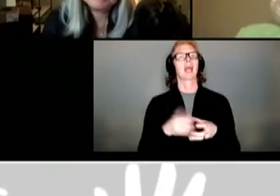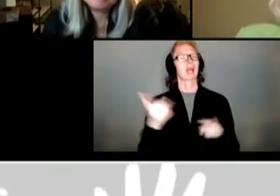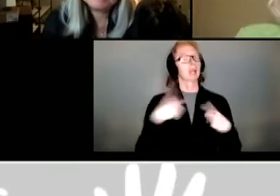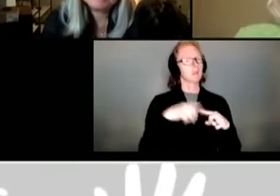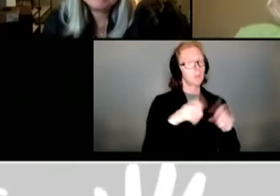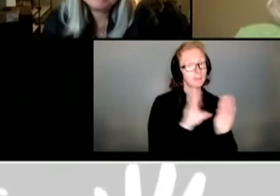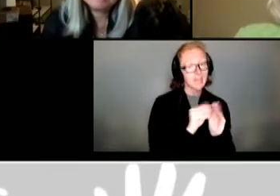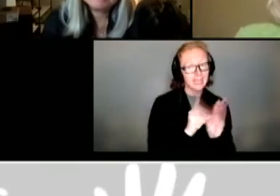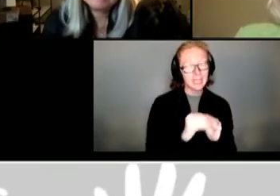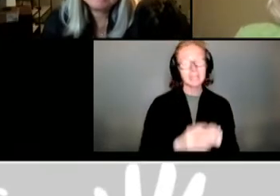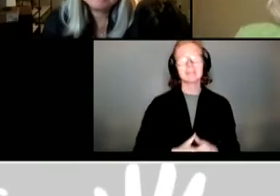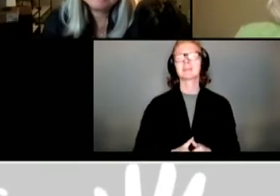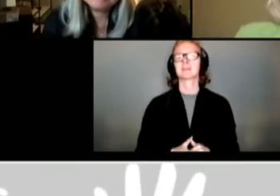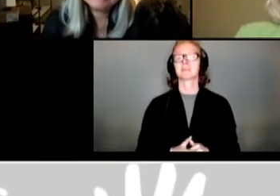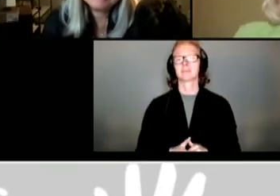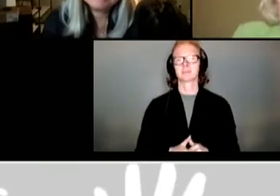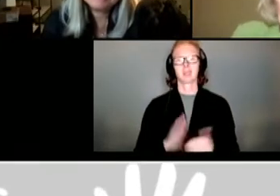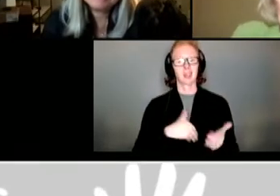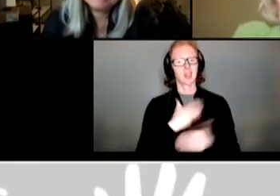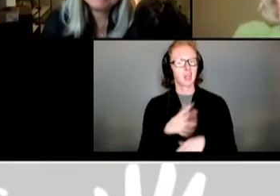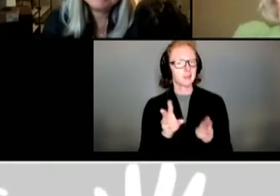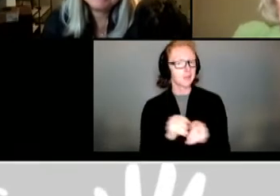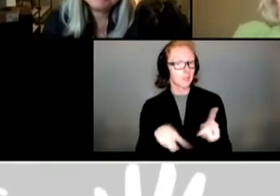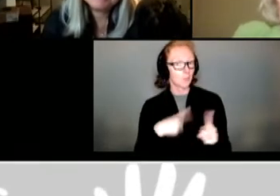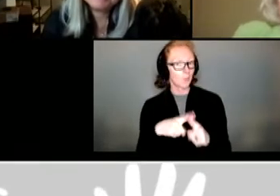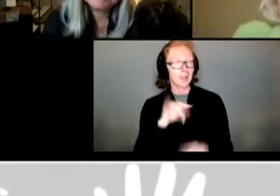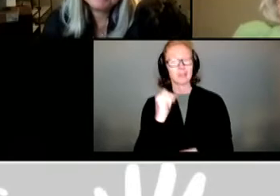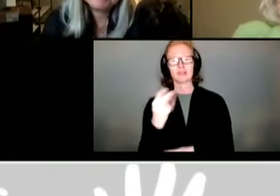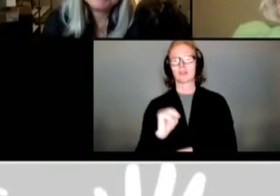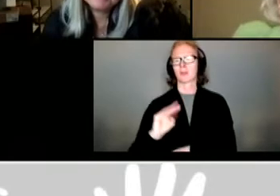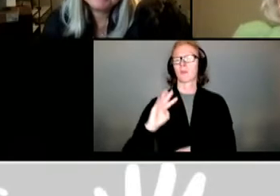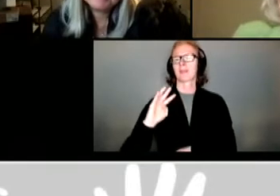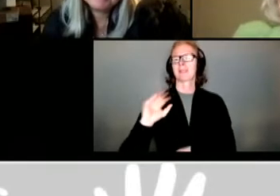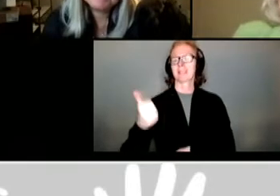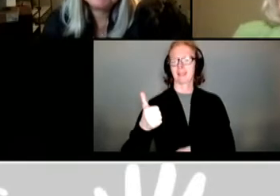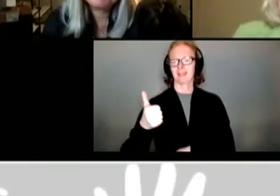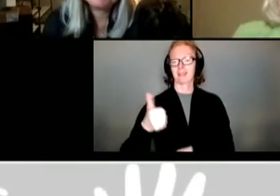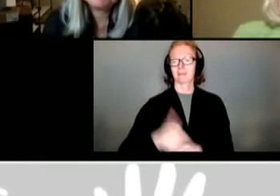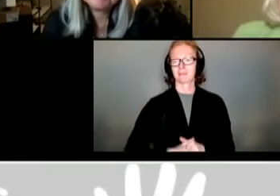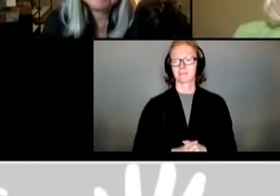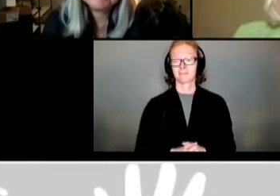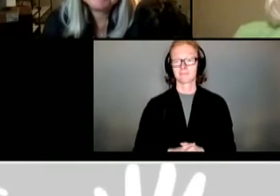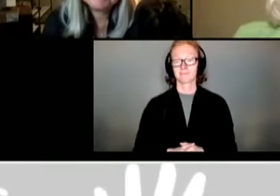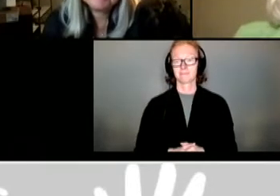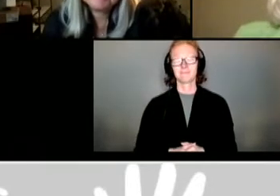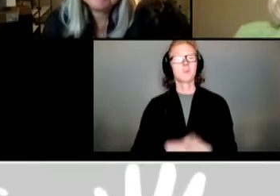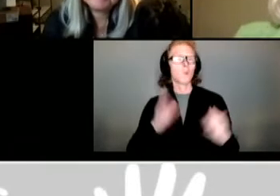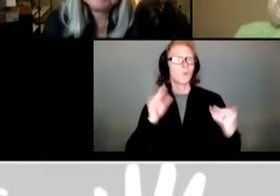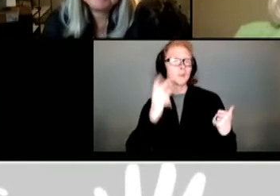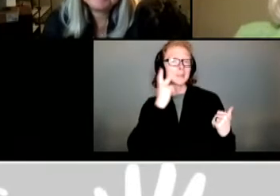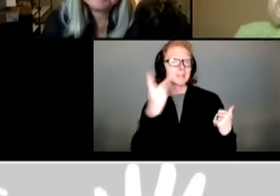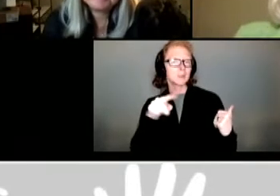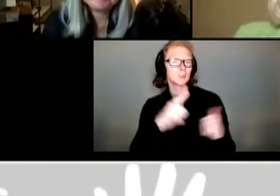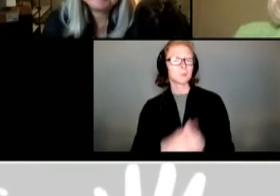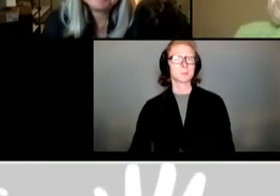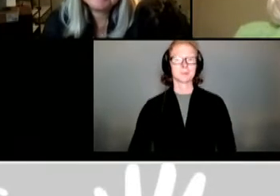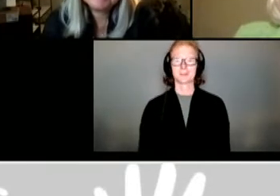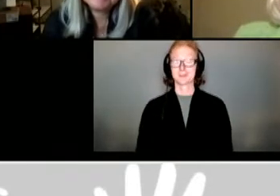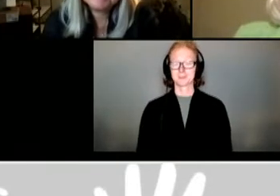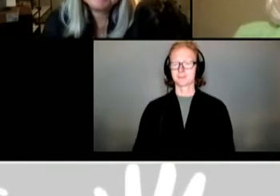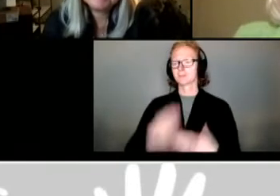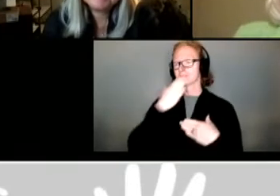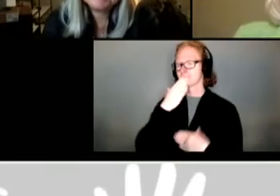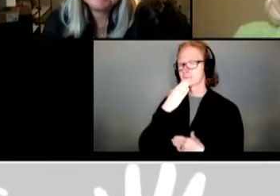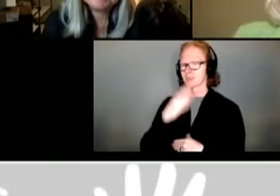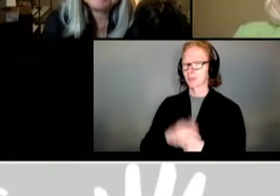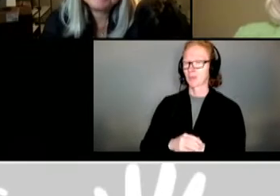said before, our next meeting is on January the 10th. Hope to see you. Thank you so much,